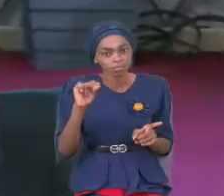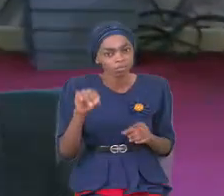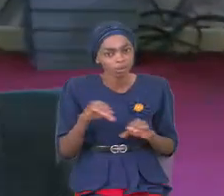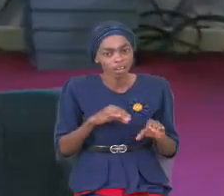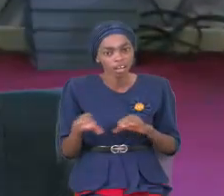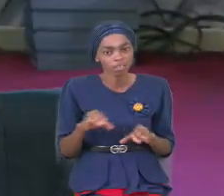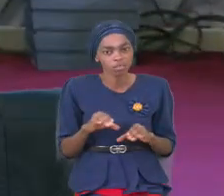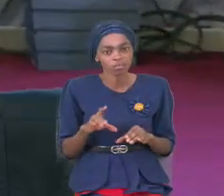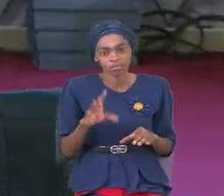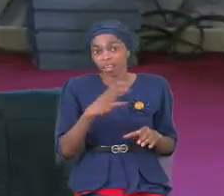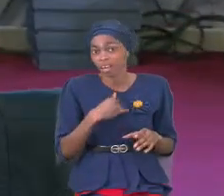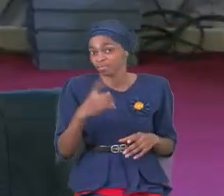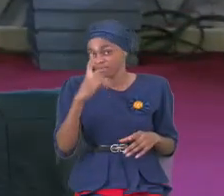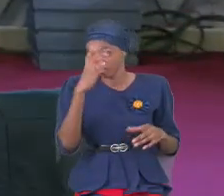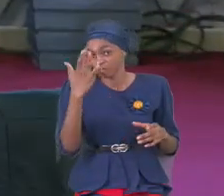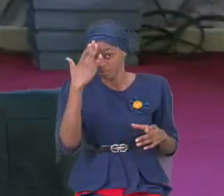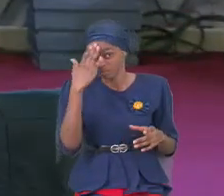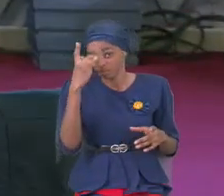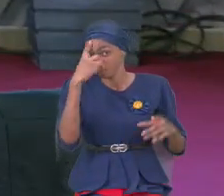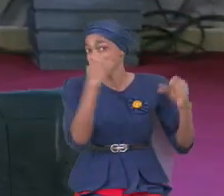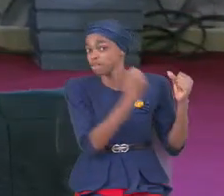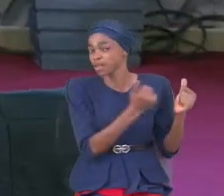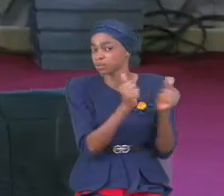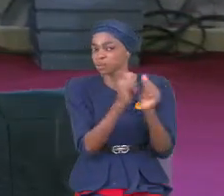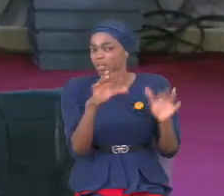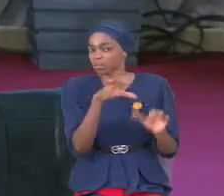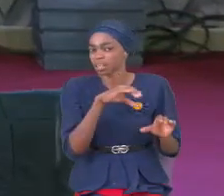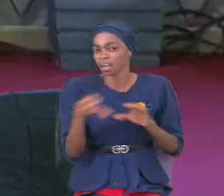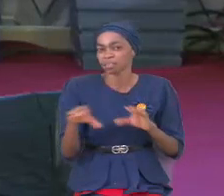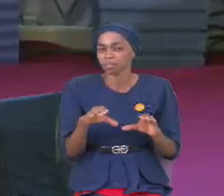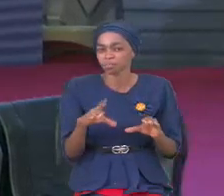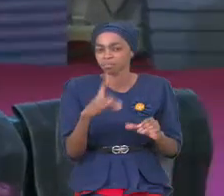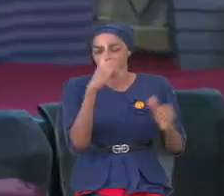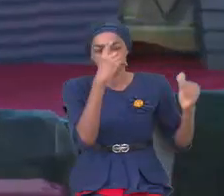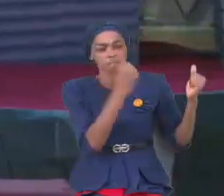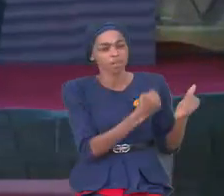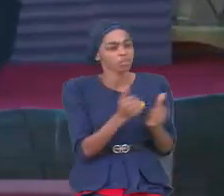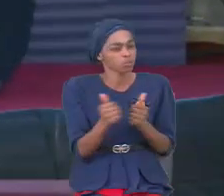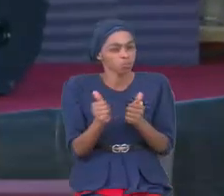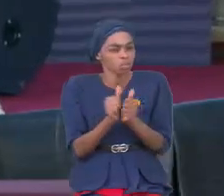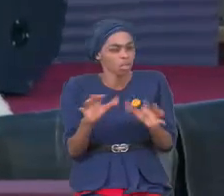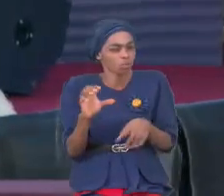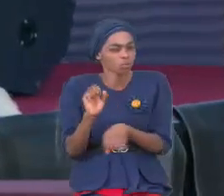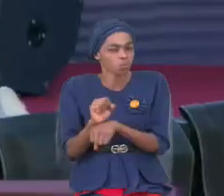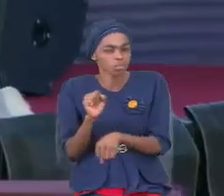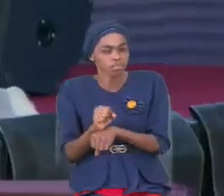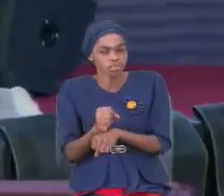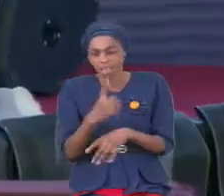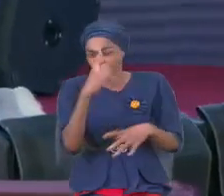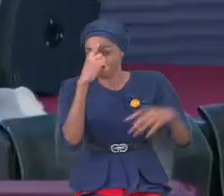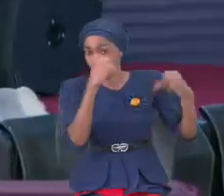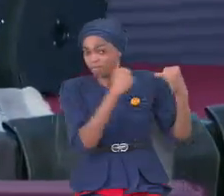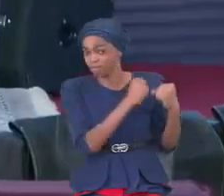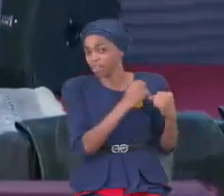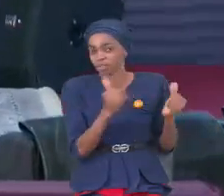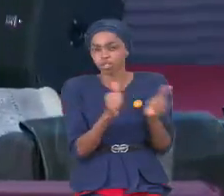action. Faith without works. Faith without appropriate following